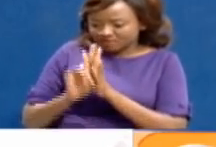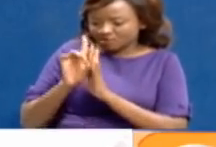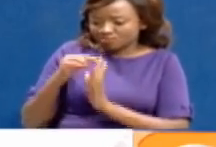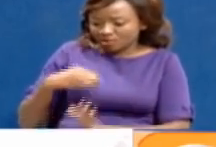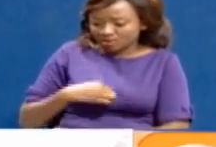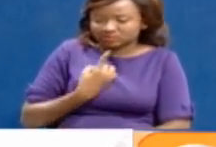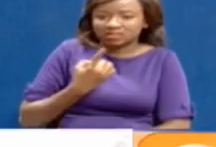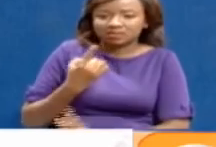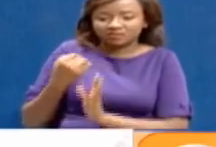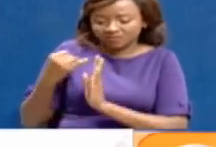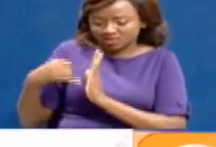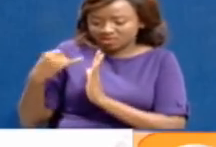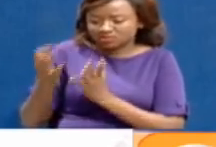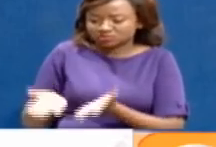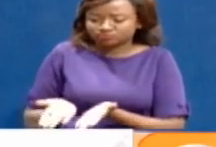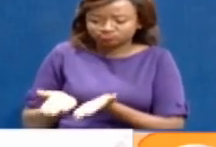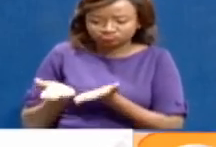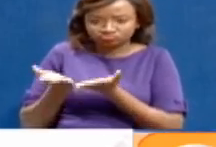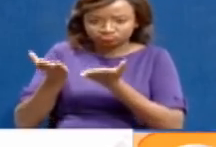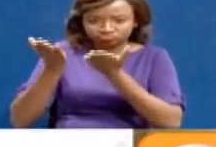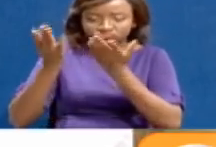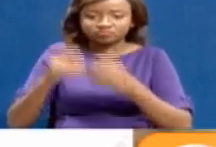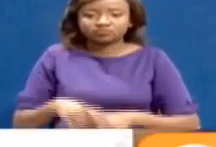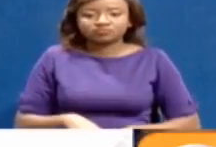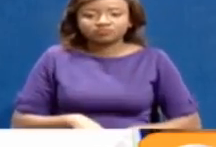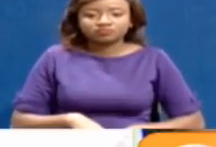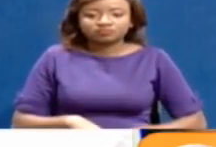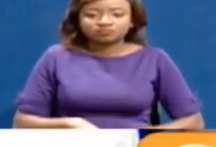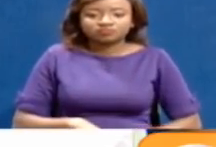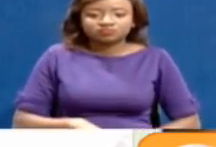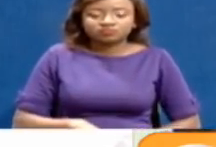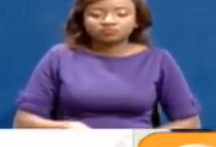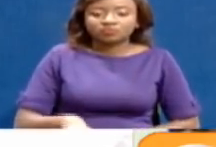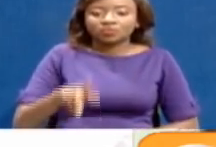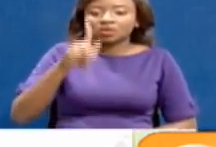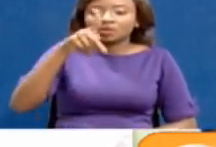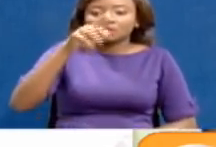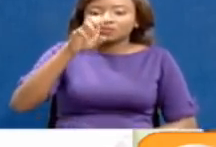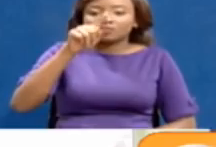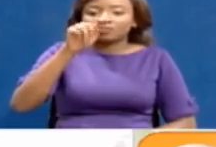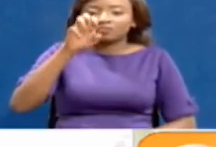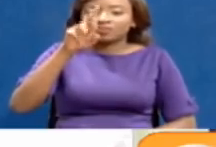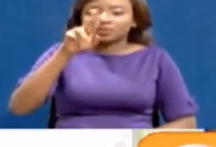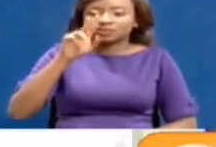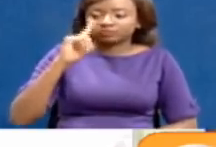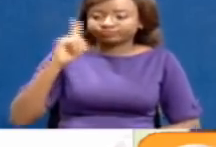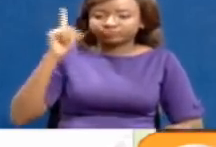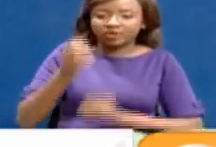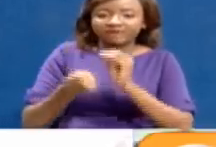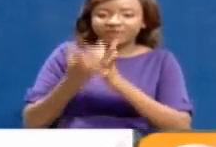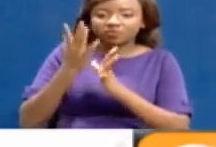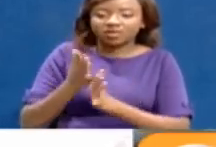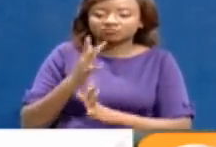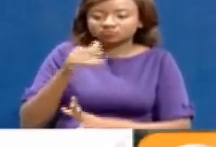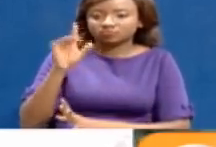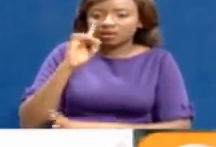industry and grow it from the inside going out. Peter Mbare, the founder of Blink Electronics, shows us his prototype